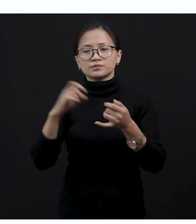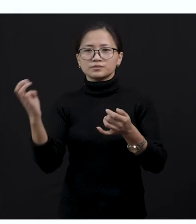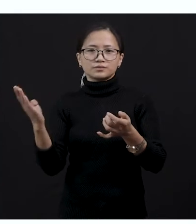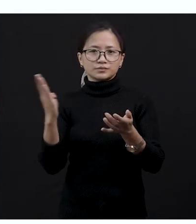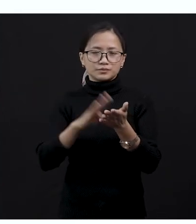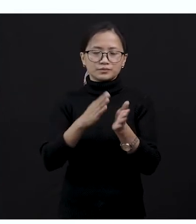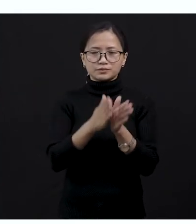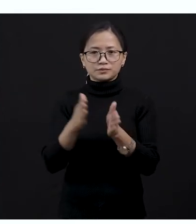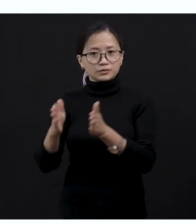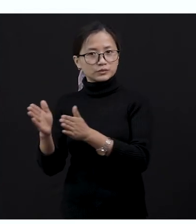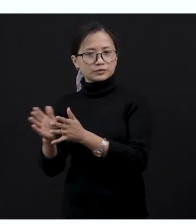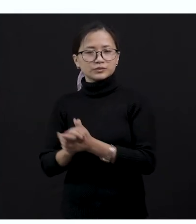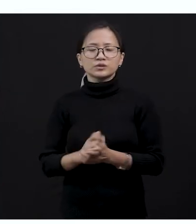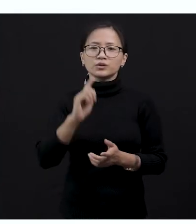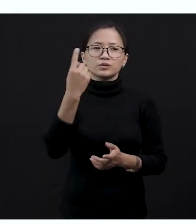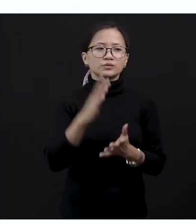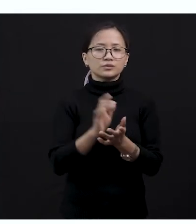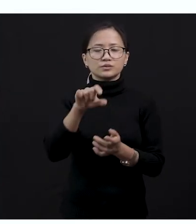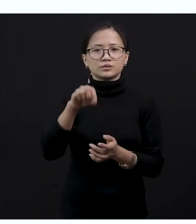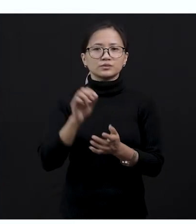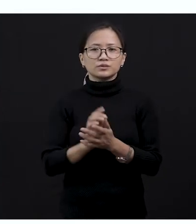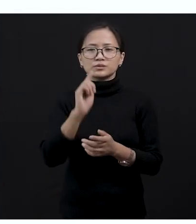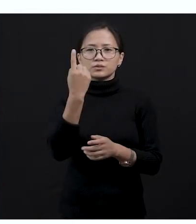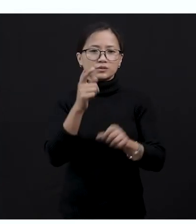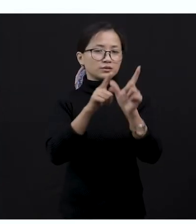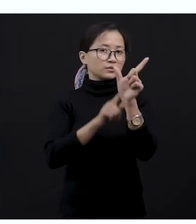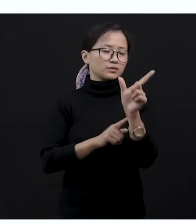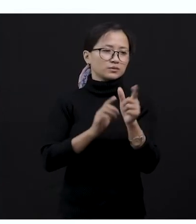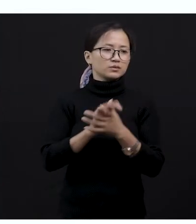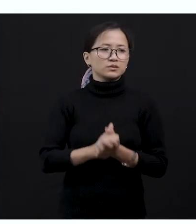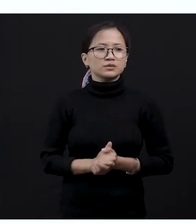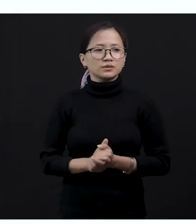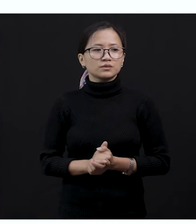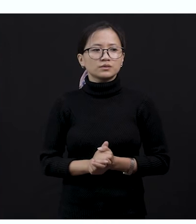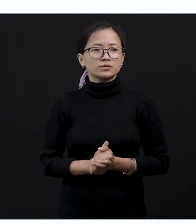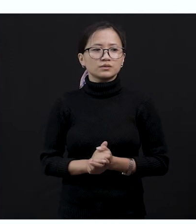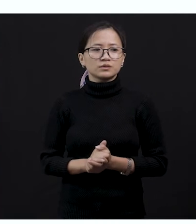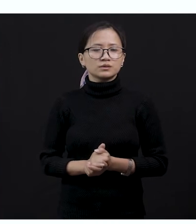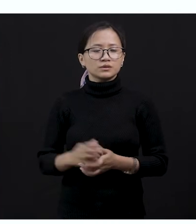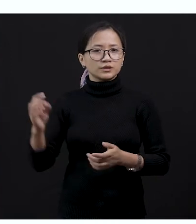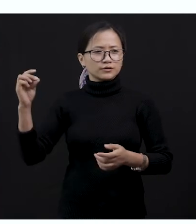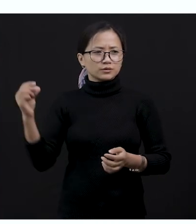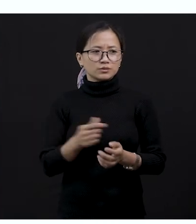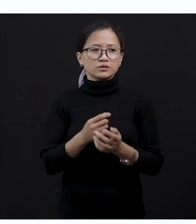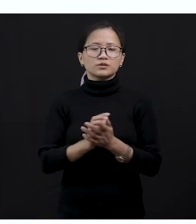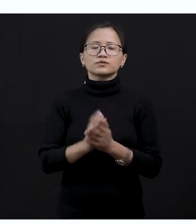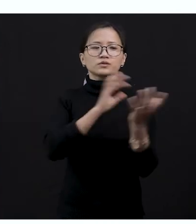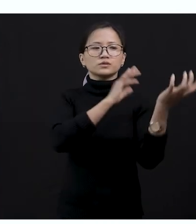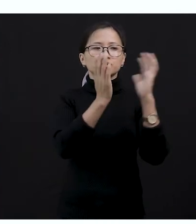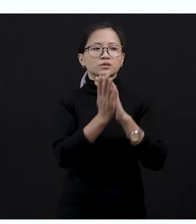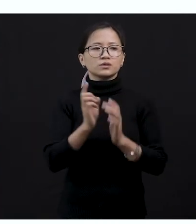So one revolution takes 1 year, all right? And the speed of the